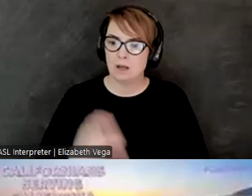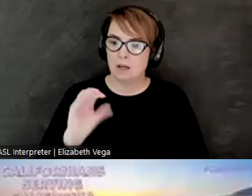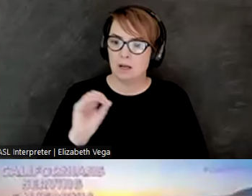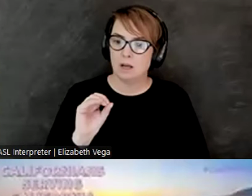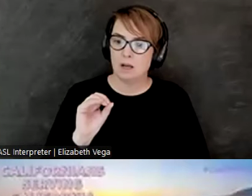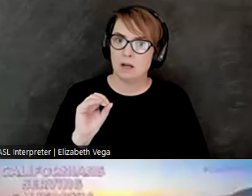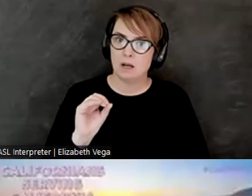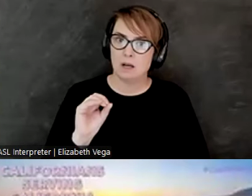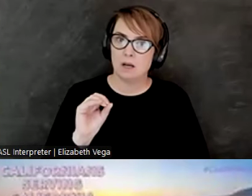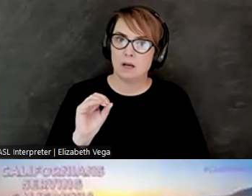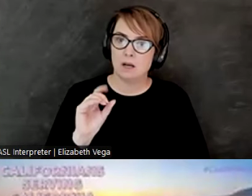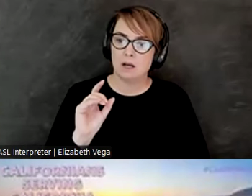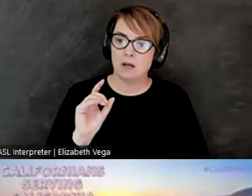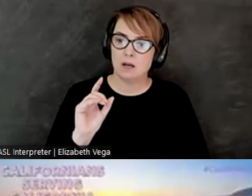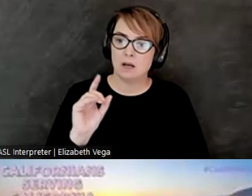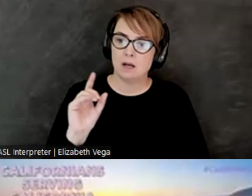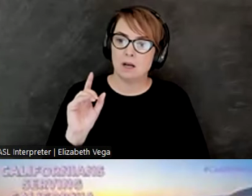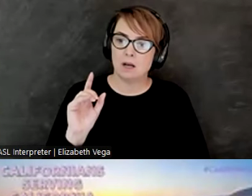So